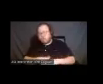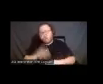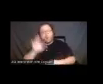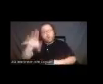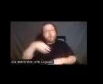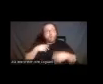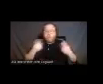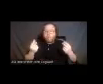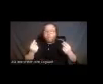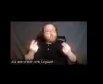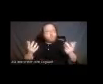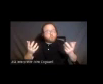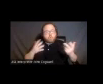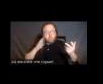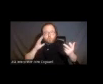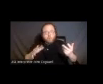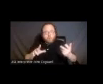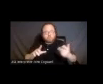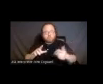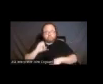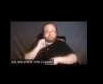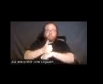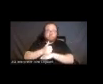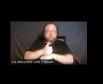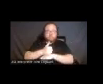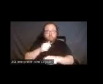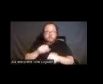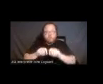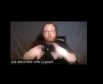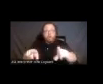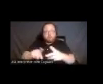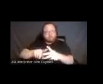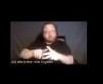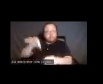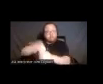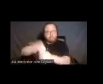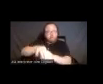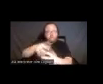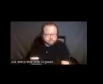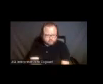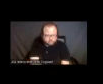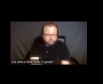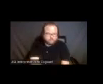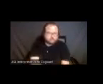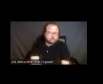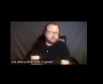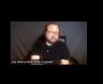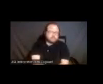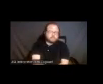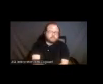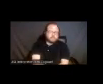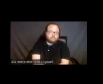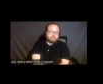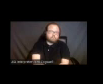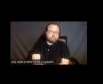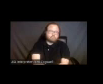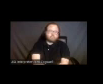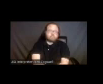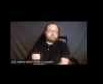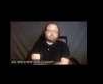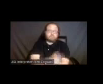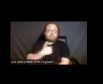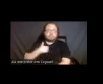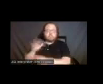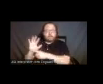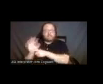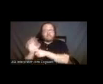I'll do is I'll launch this poll on if you want us to sponsor for $800. Let me throw this poll up. And then I have the video,